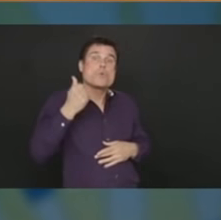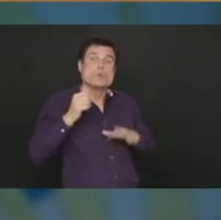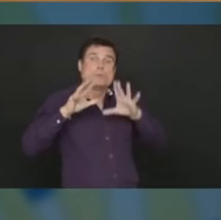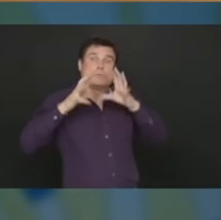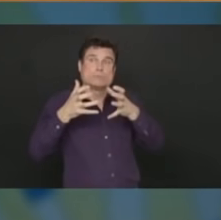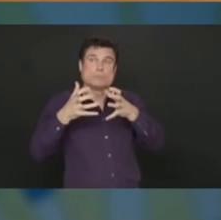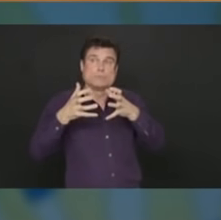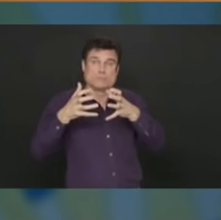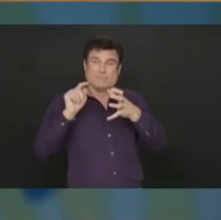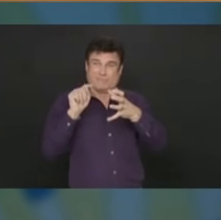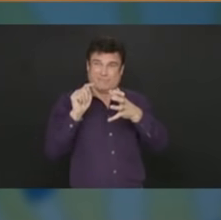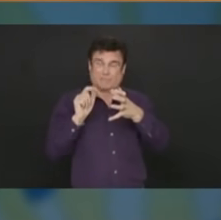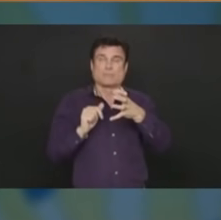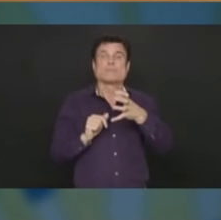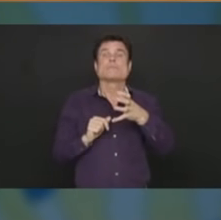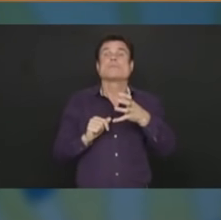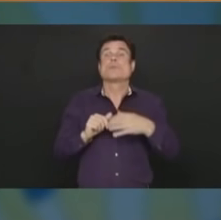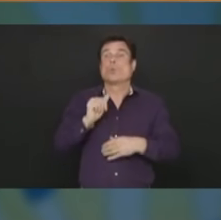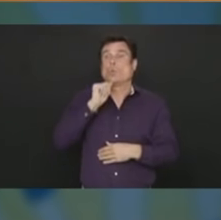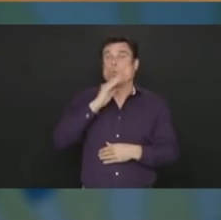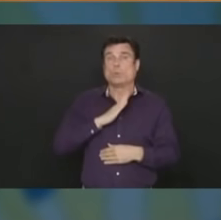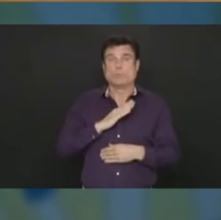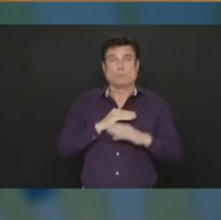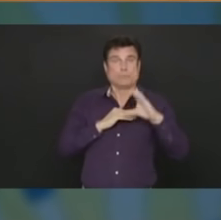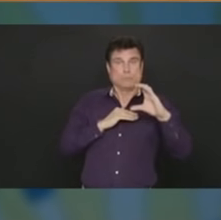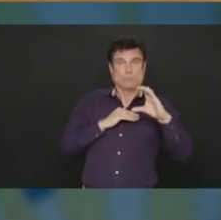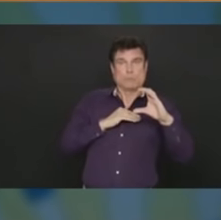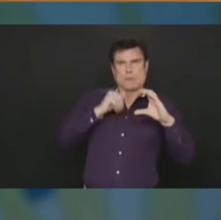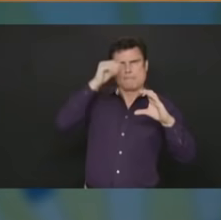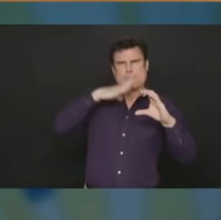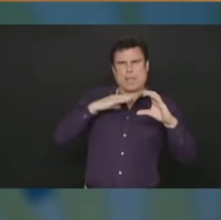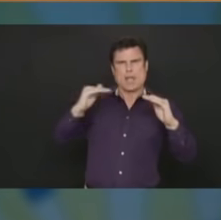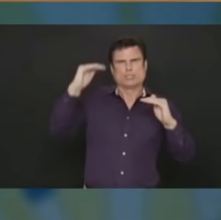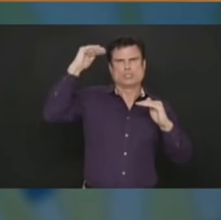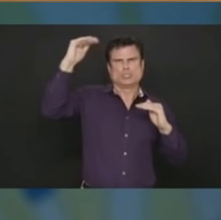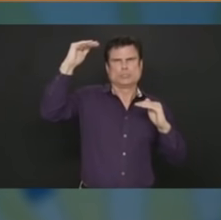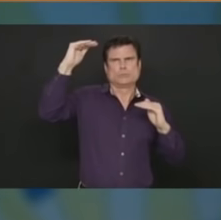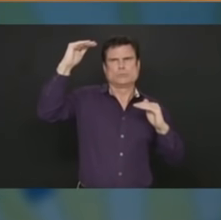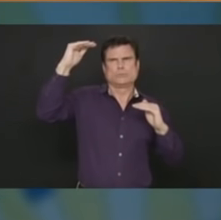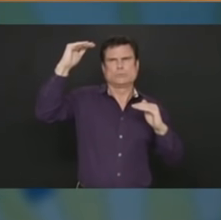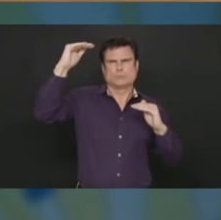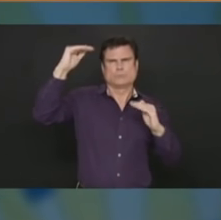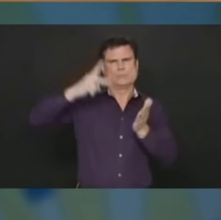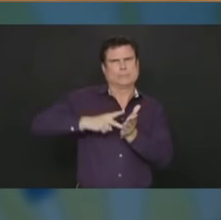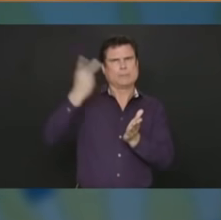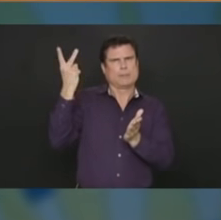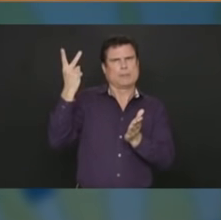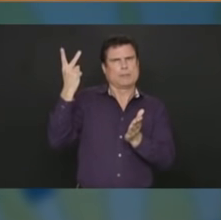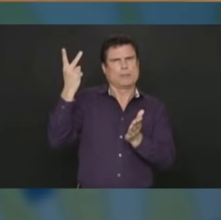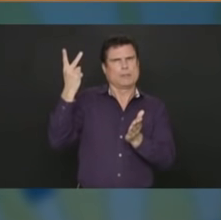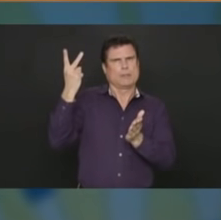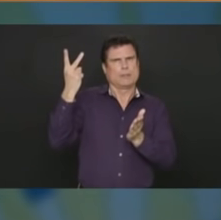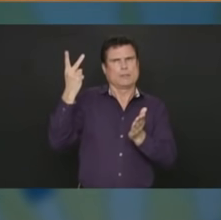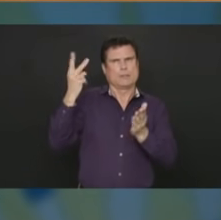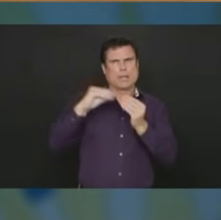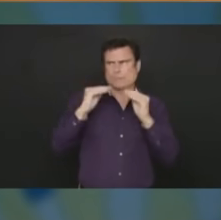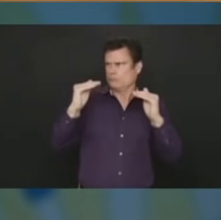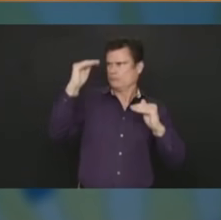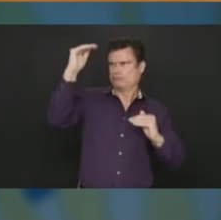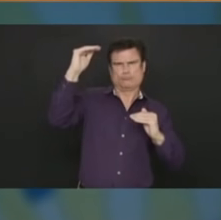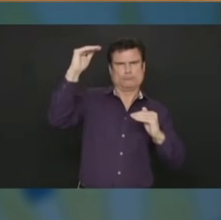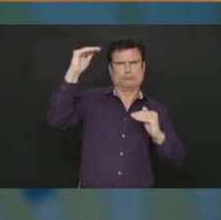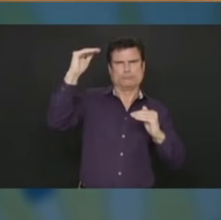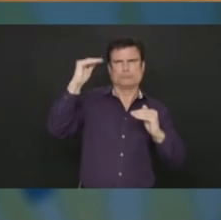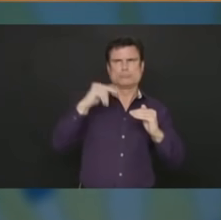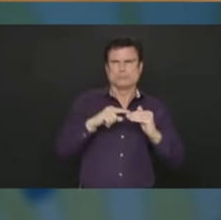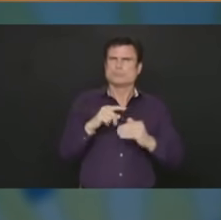phenomenon that we're seeing around the world, that men are more likely to have more severe illness, to require hospitalization,